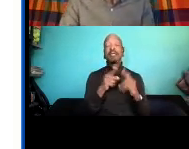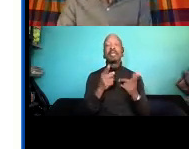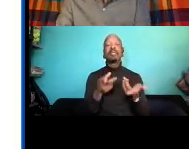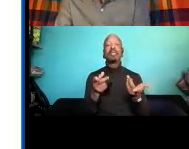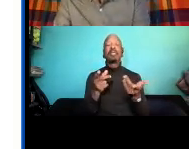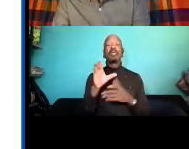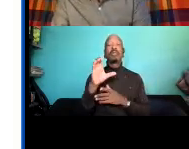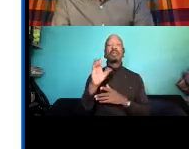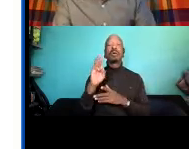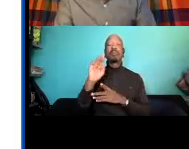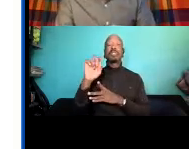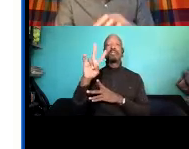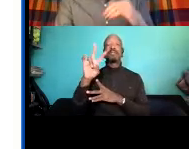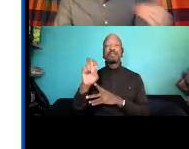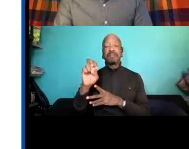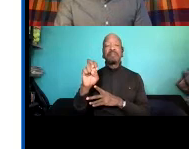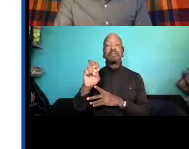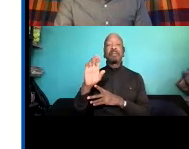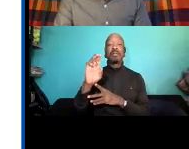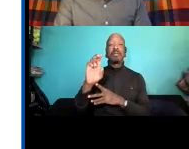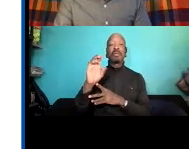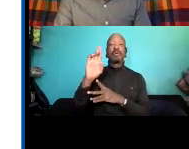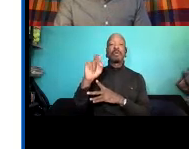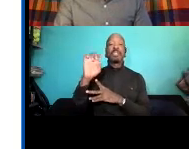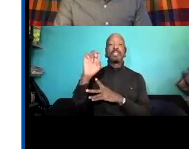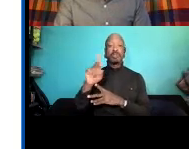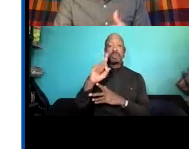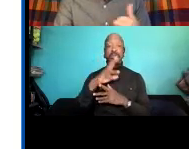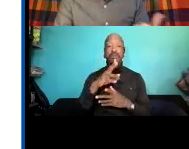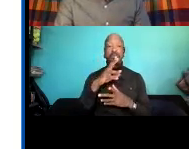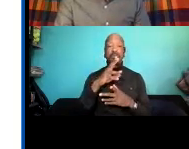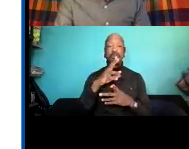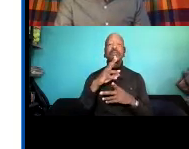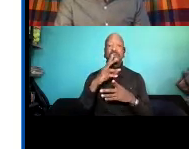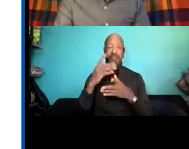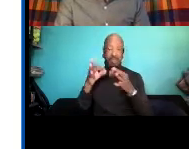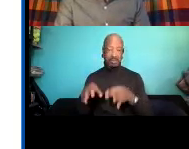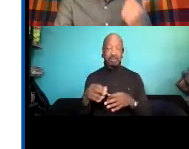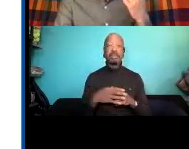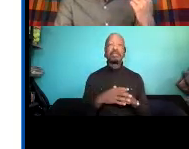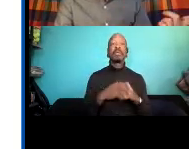corporations. So general stock corporation is the most common.